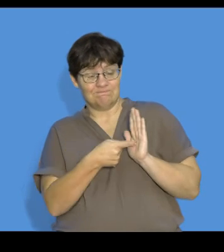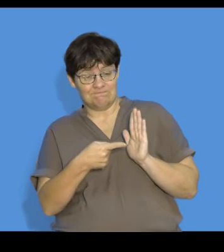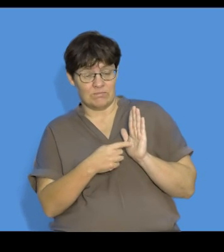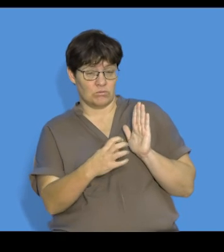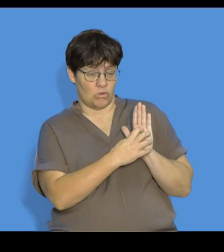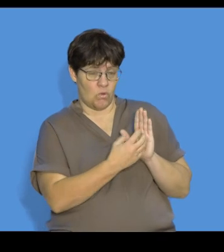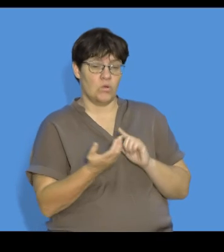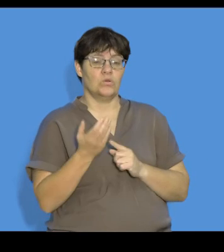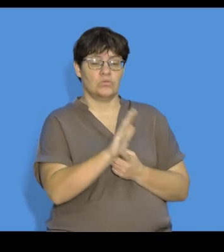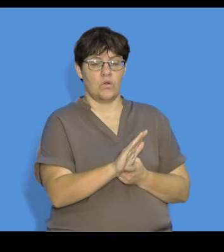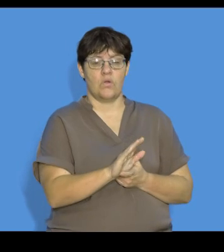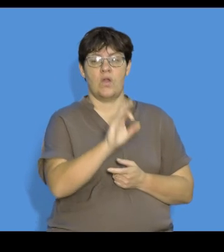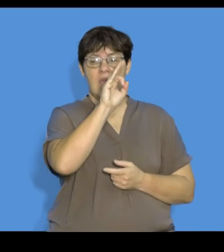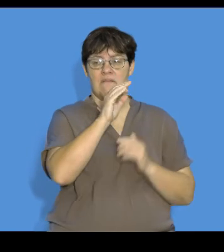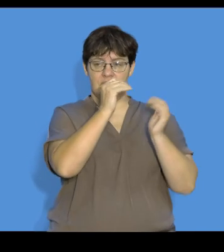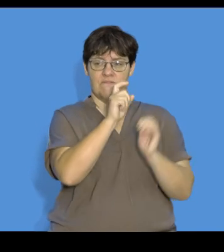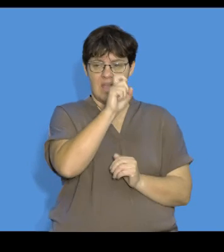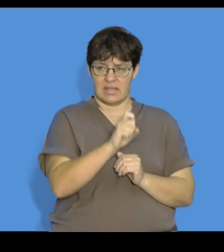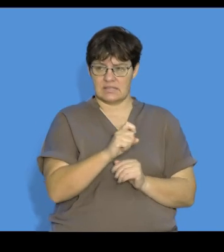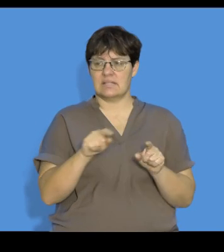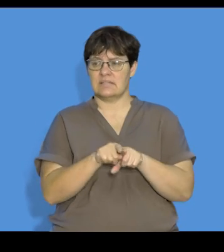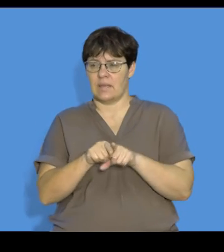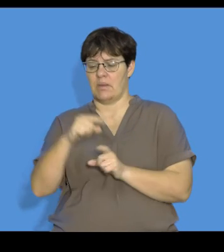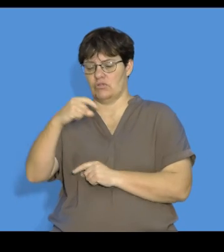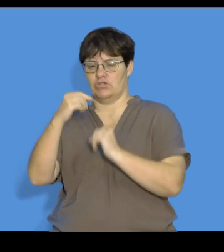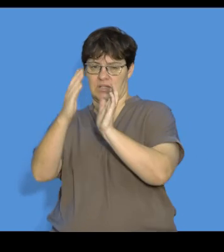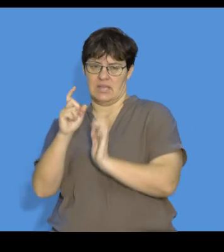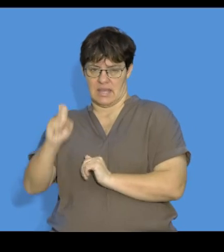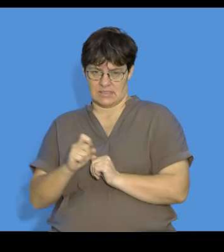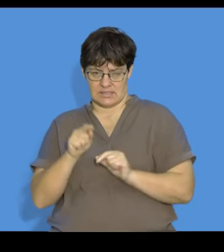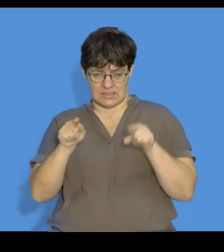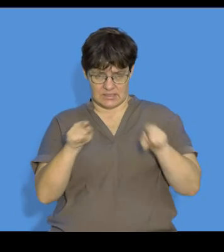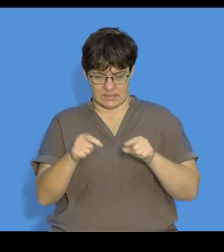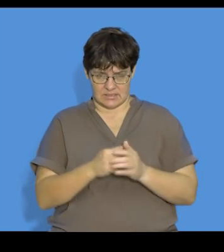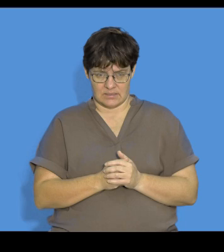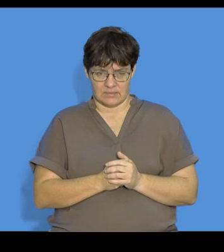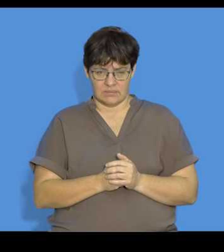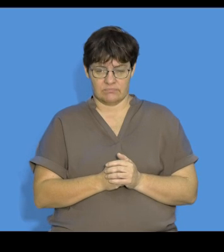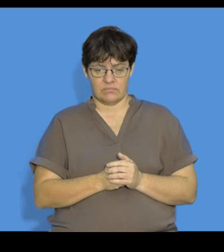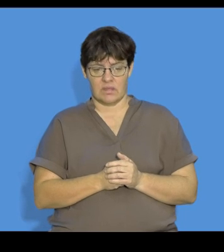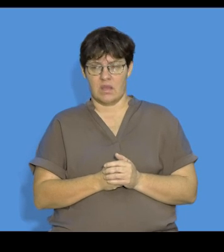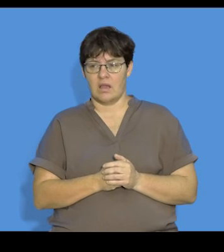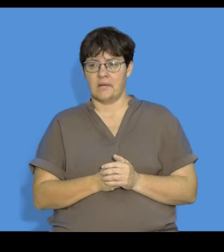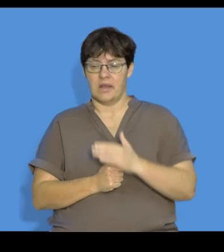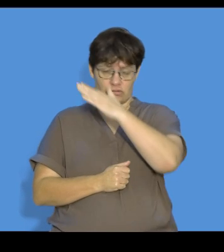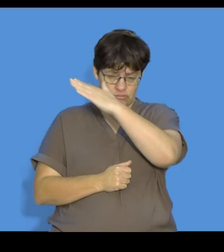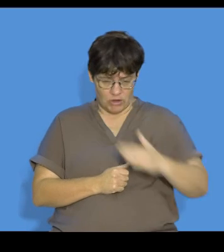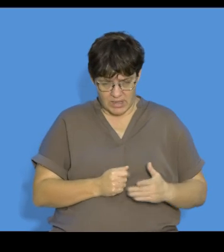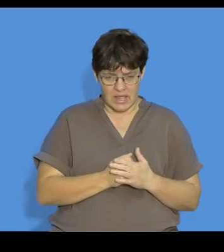the following sketch shows the graph of f of x and g of x. It's a straight line and a